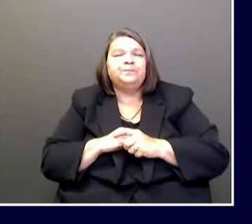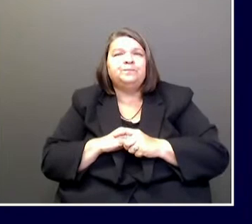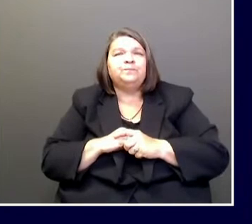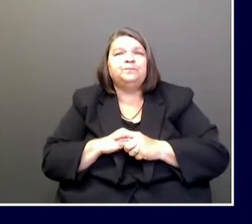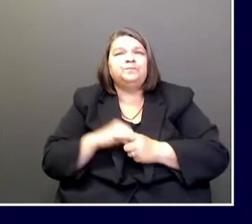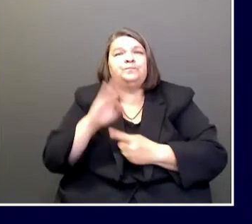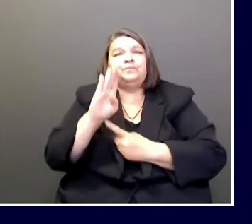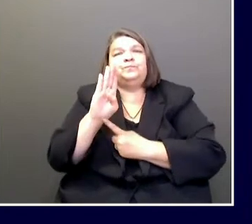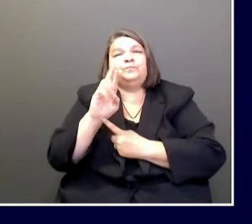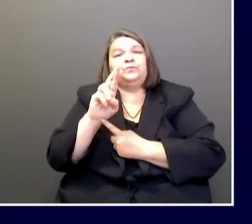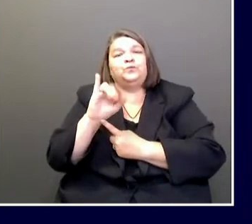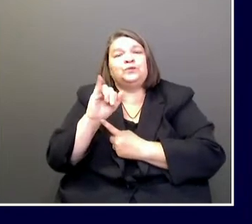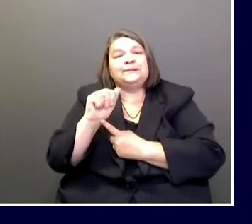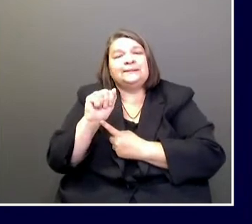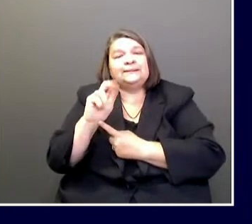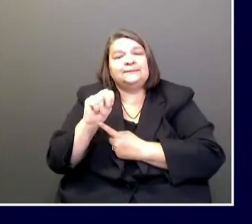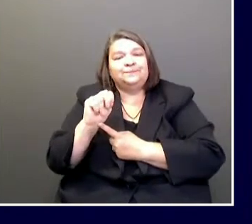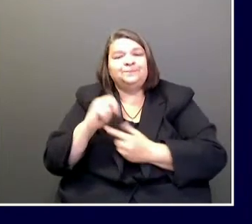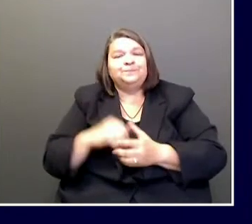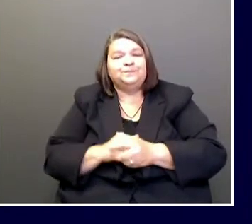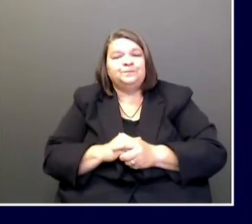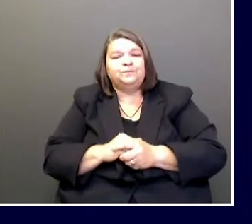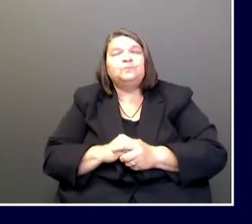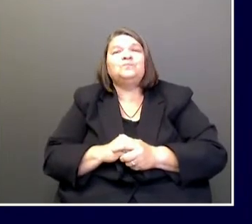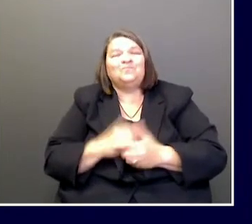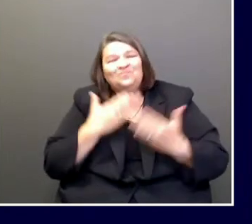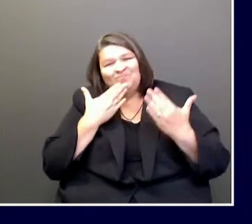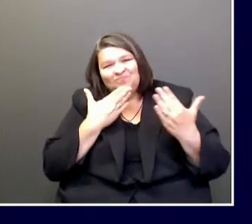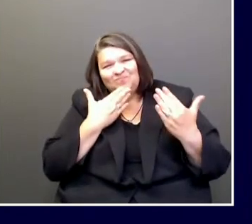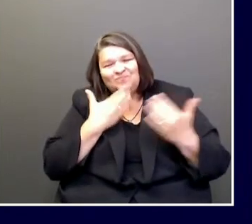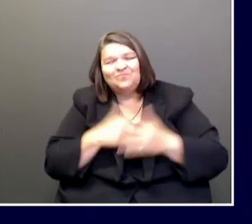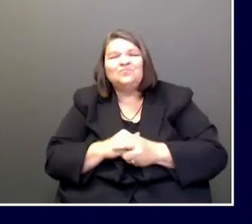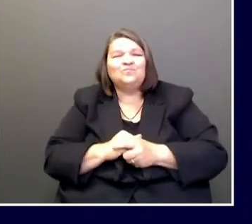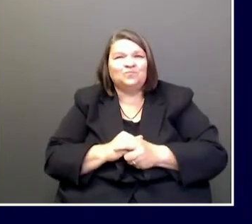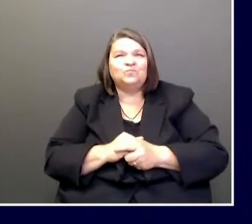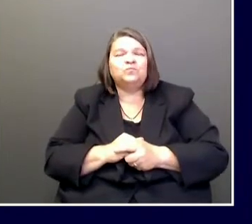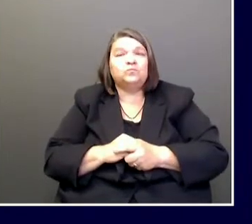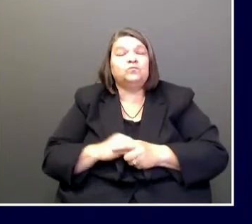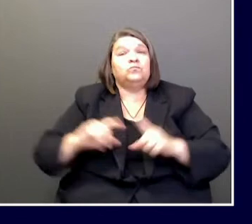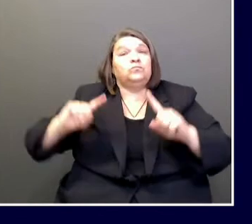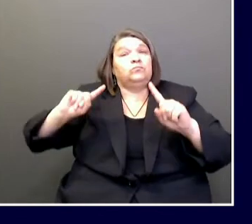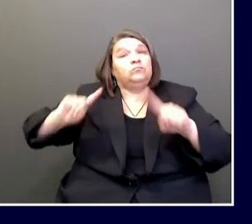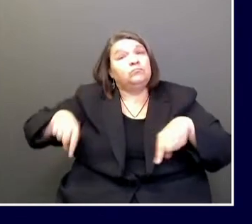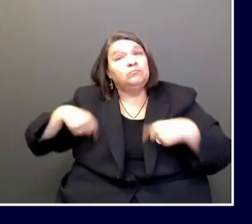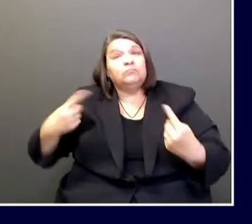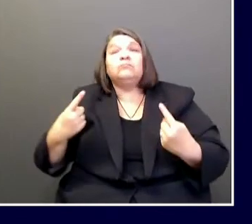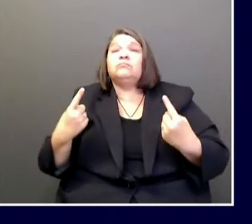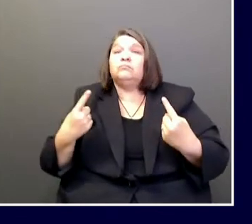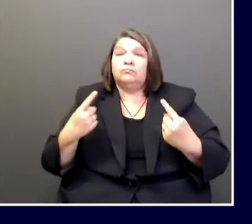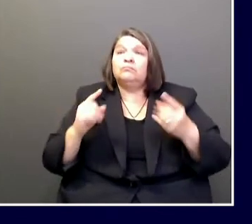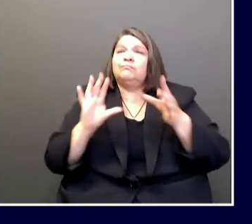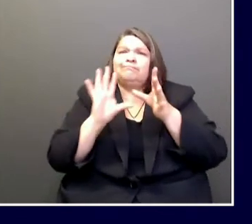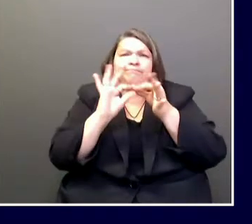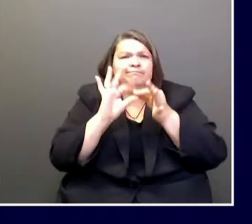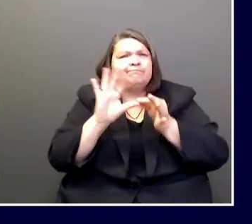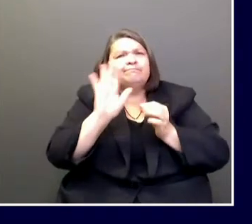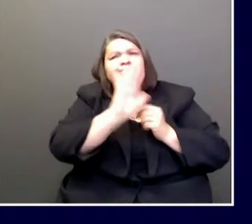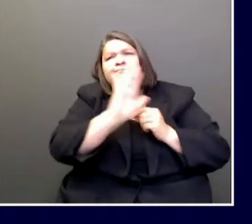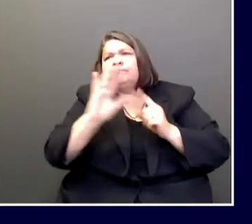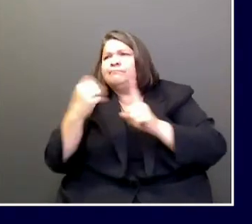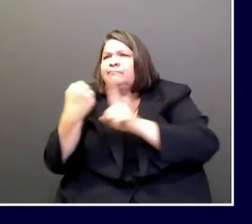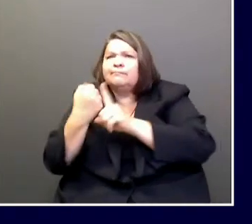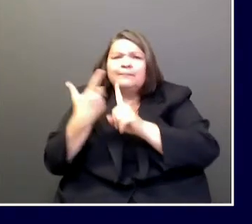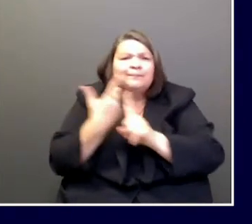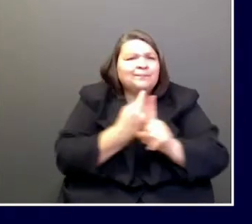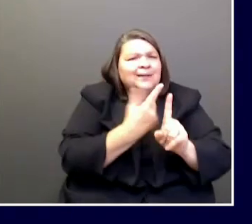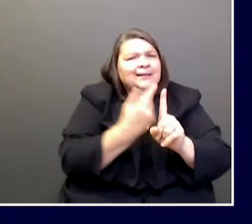Shah. I wonder, you've been saying for a while now that getting vaccinated is the best protection, and I think a lot of people have heard you, but obviously there's a